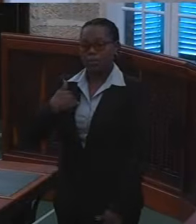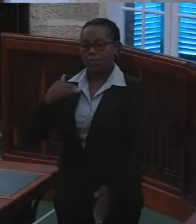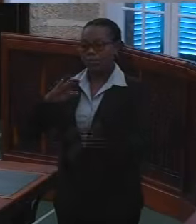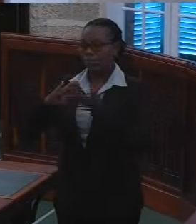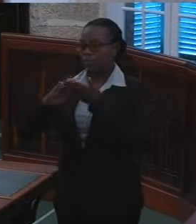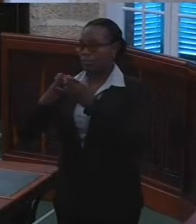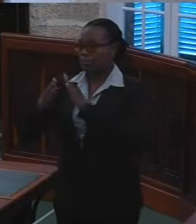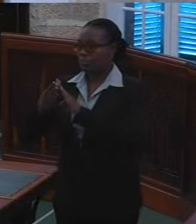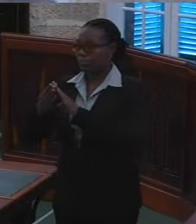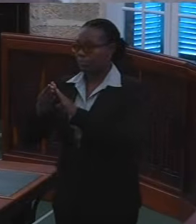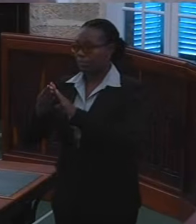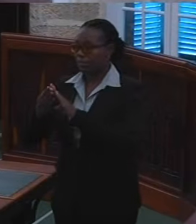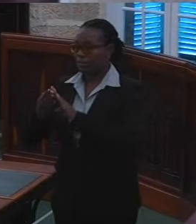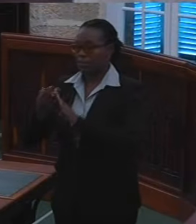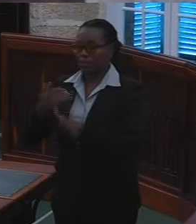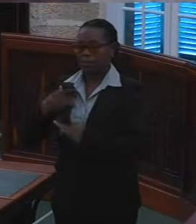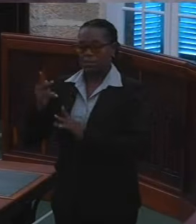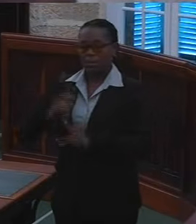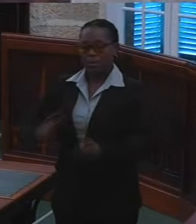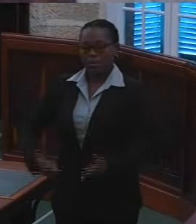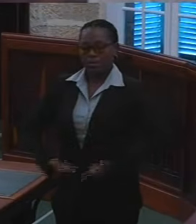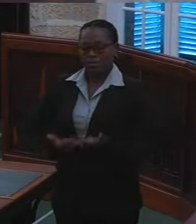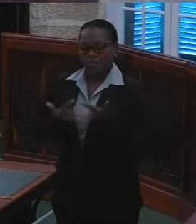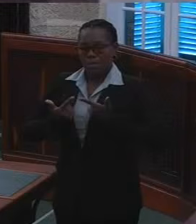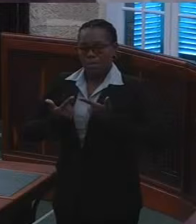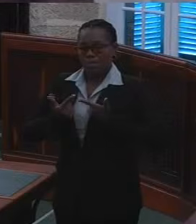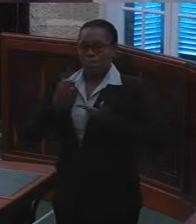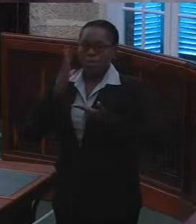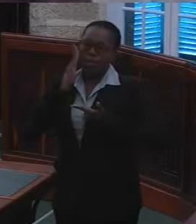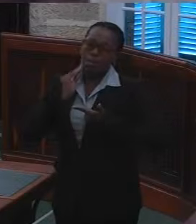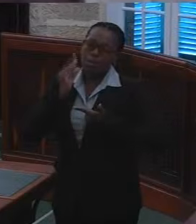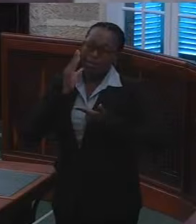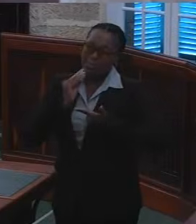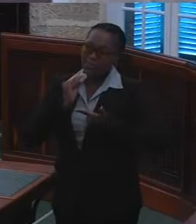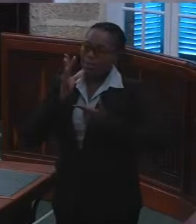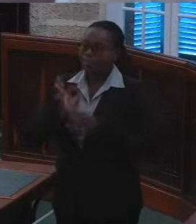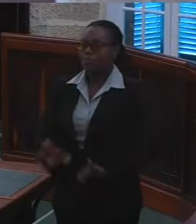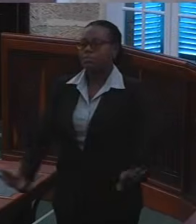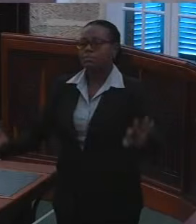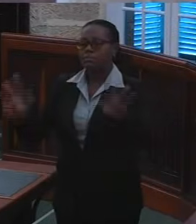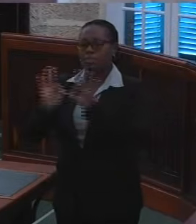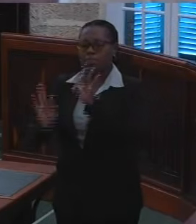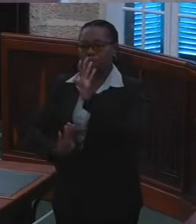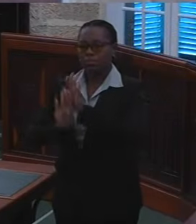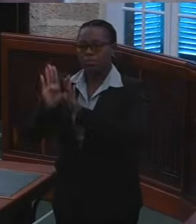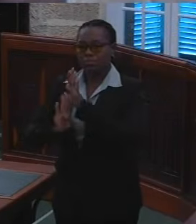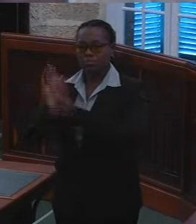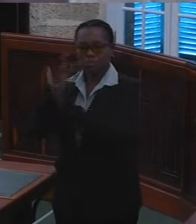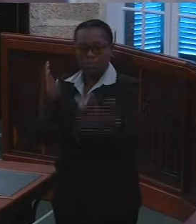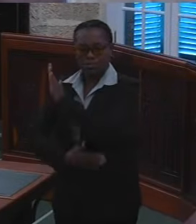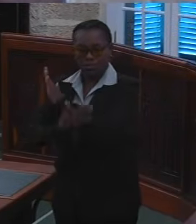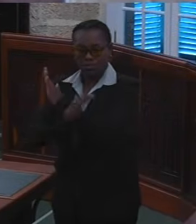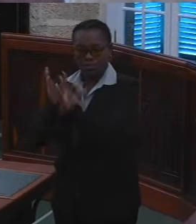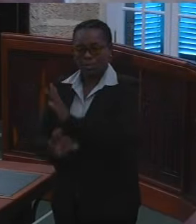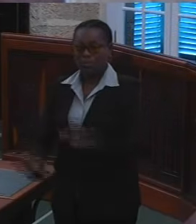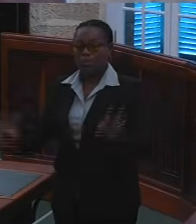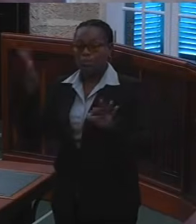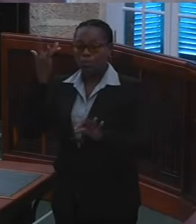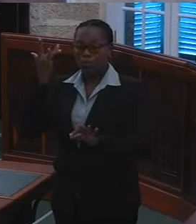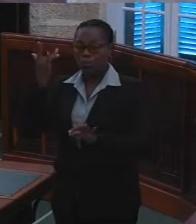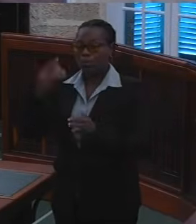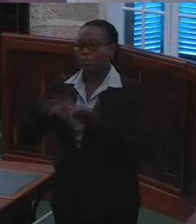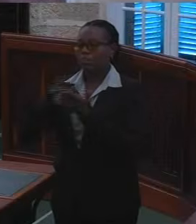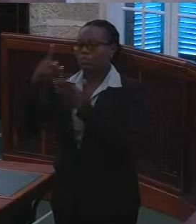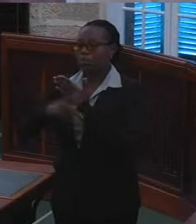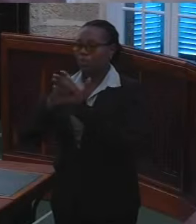the lived experiences. This is critical to the development of the country, and that is why this program is so important to me, and that's why I